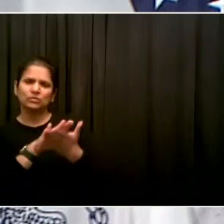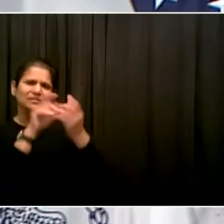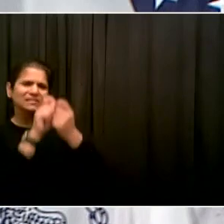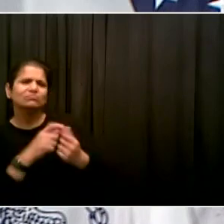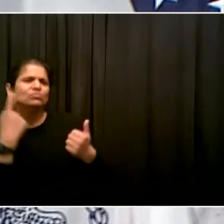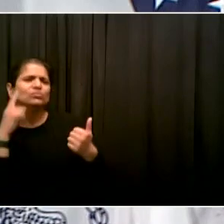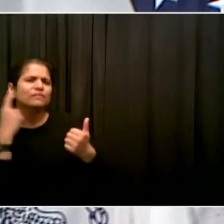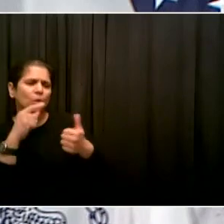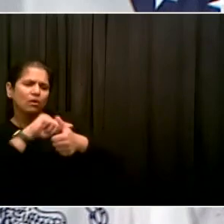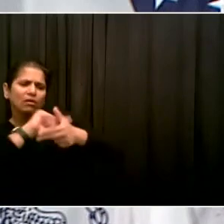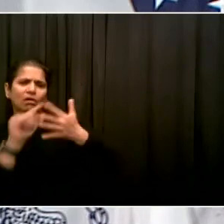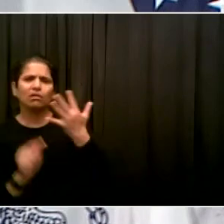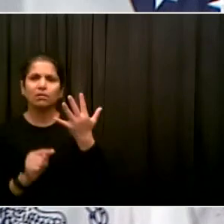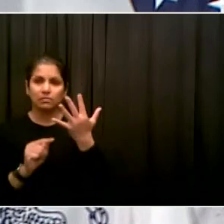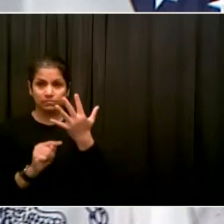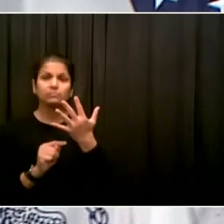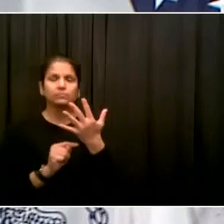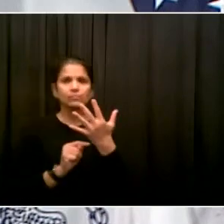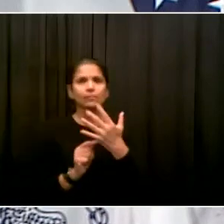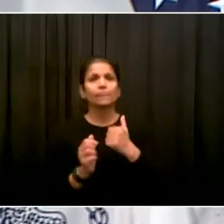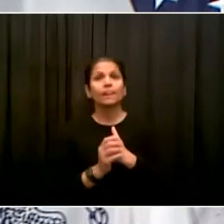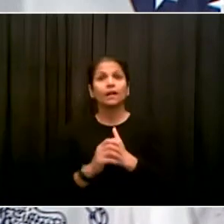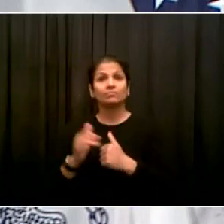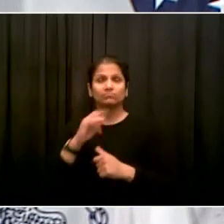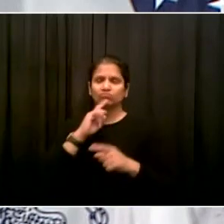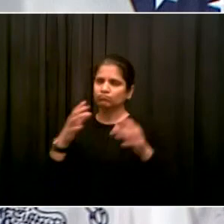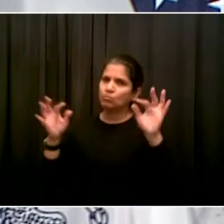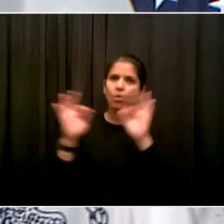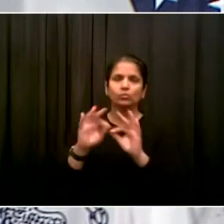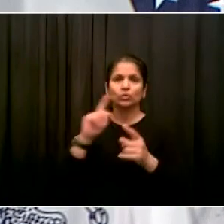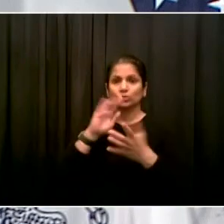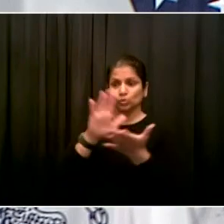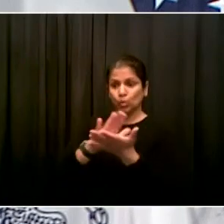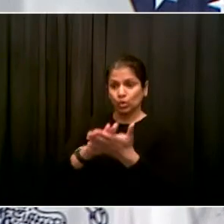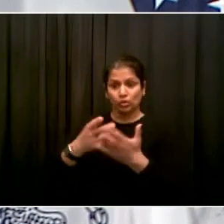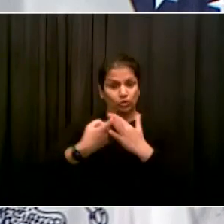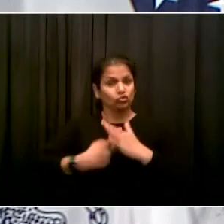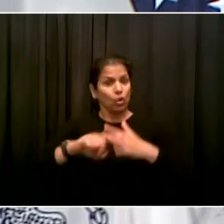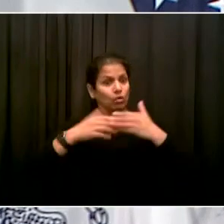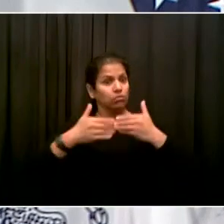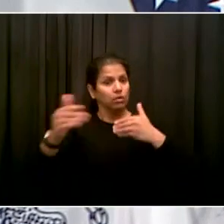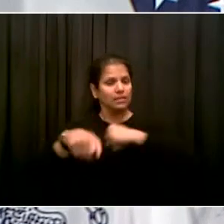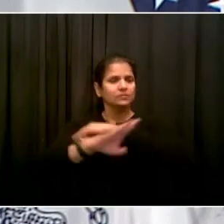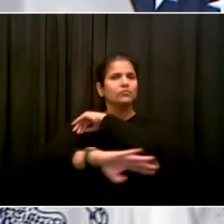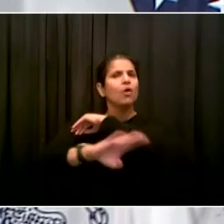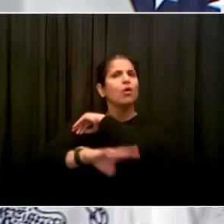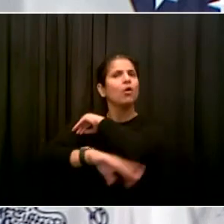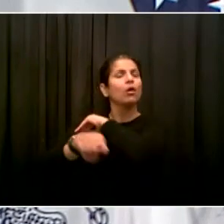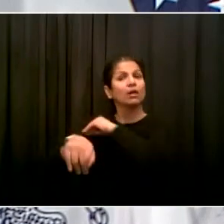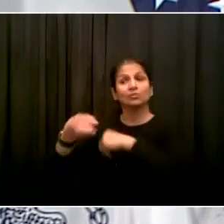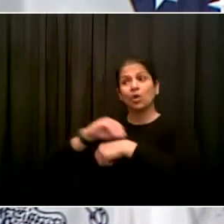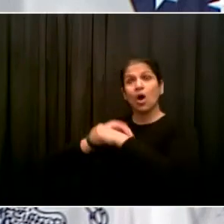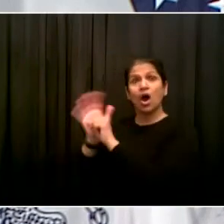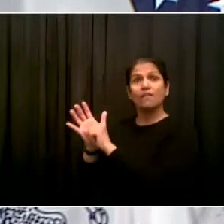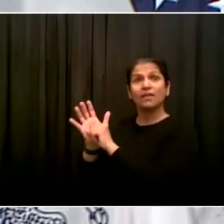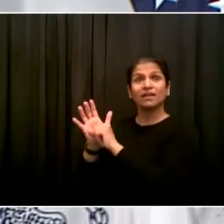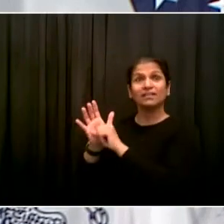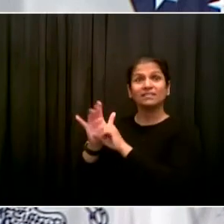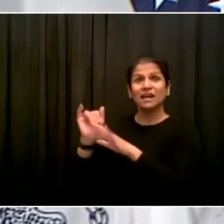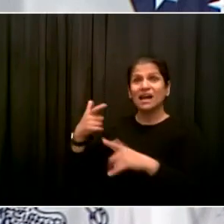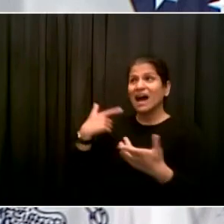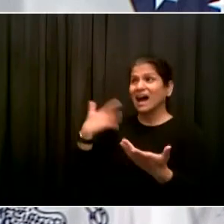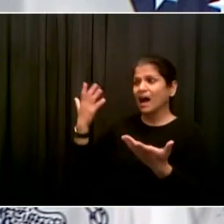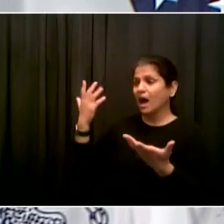we have to have an extraordinary year academically. We have to do extraordinary work to help kids with their emotional challenges, and we're going to need a lot of resources to do